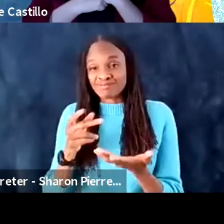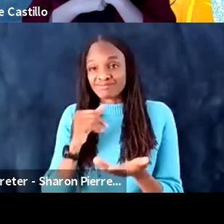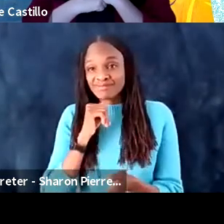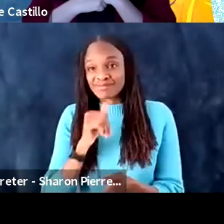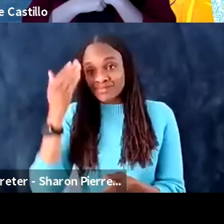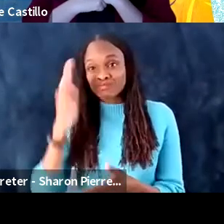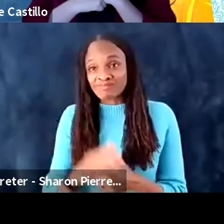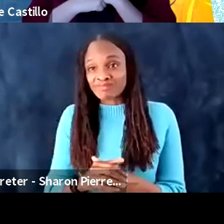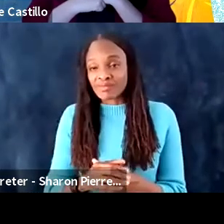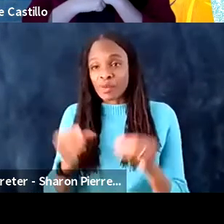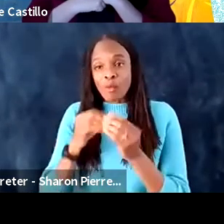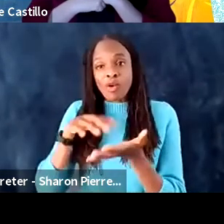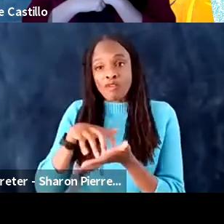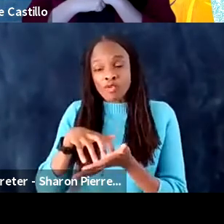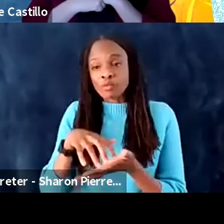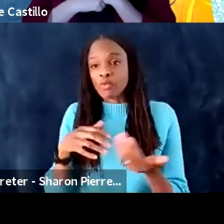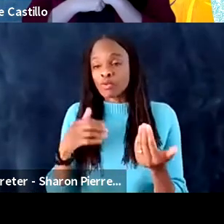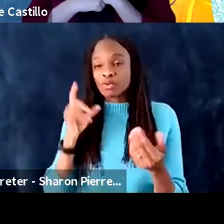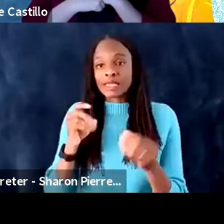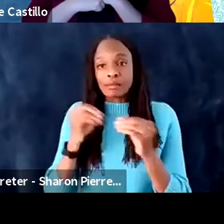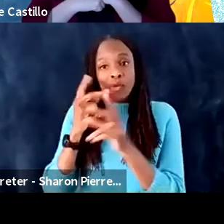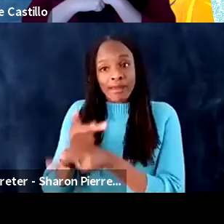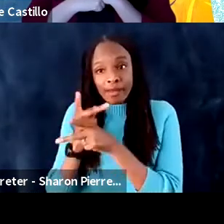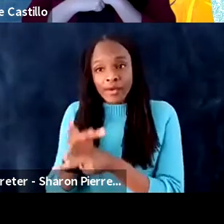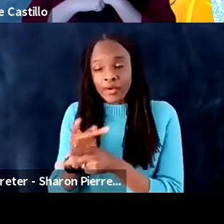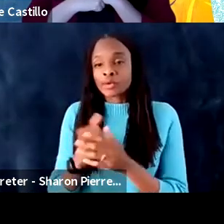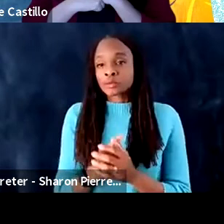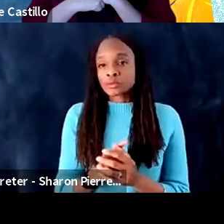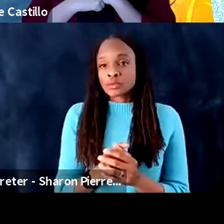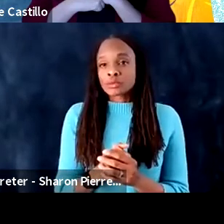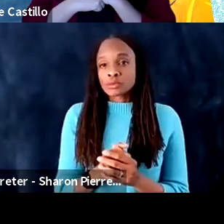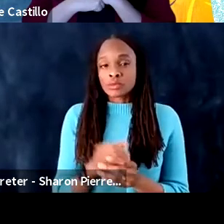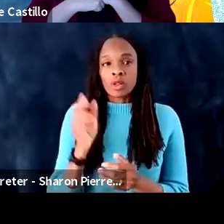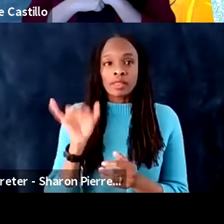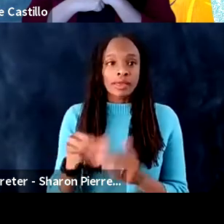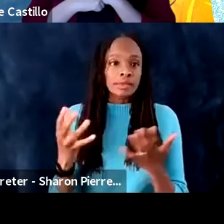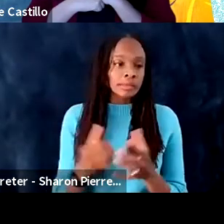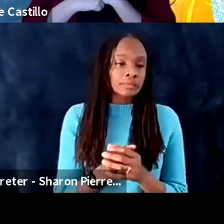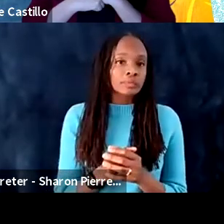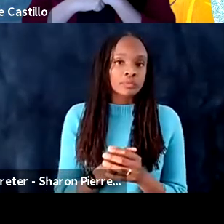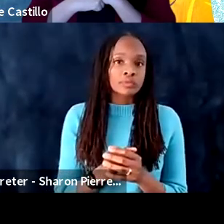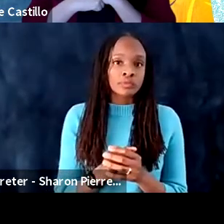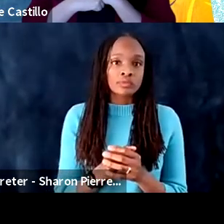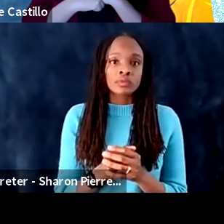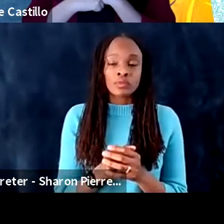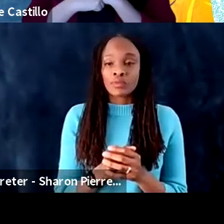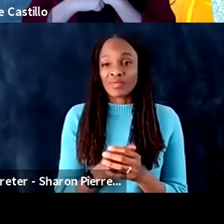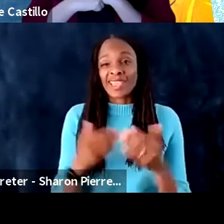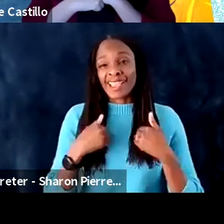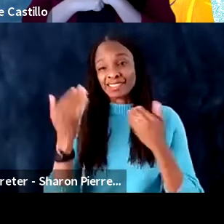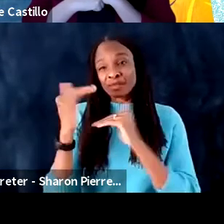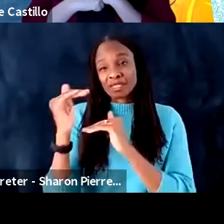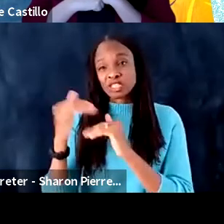more care. And so, you know, it is, you know, it has its